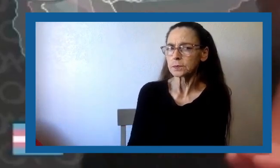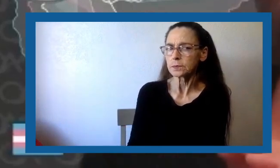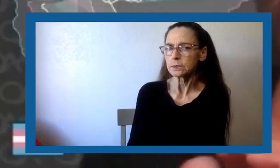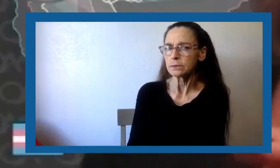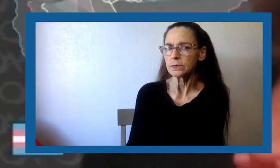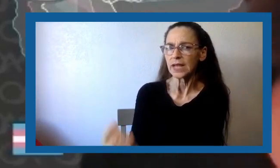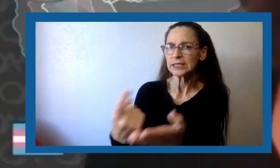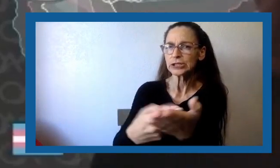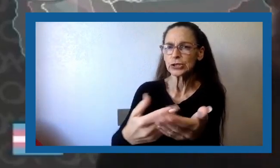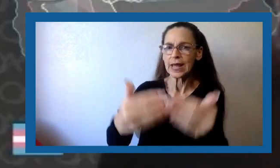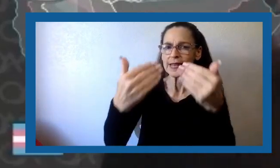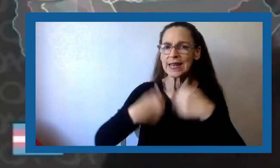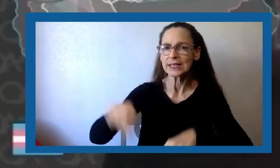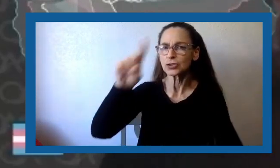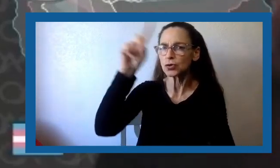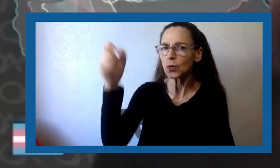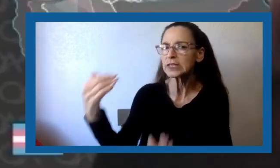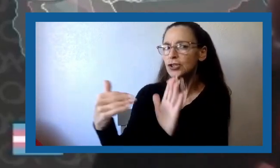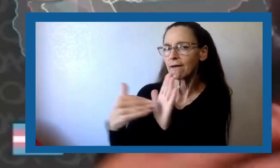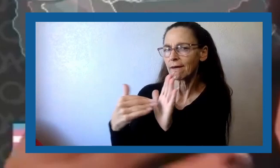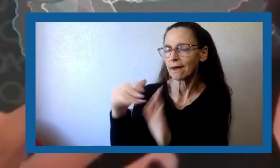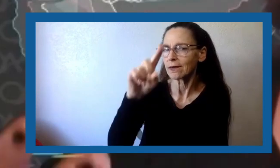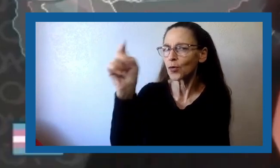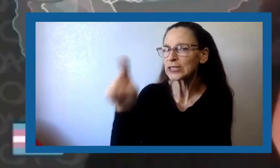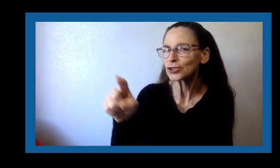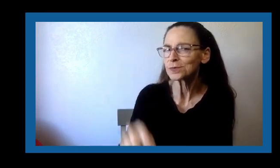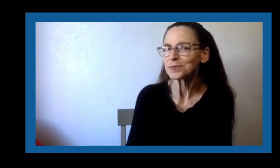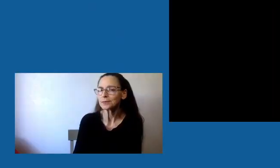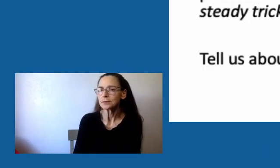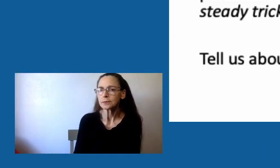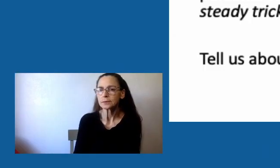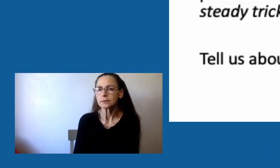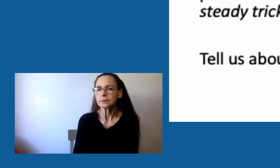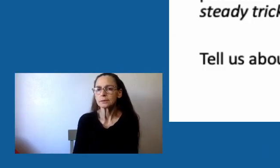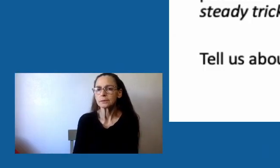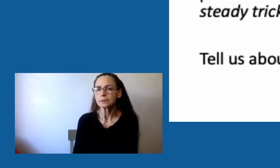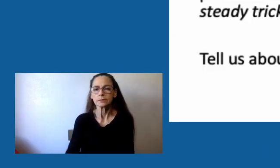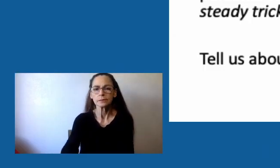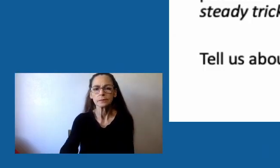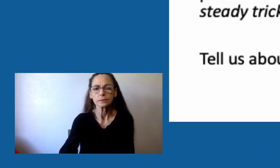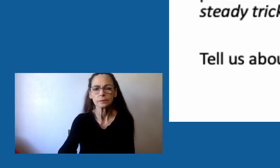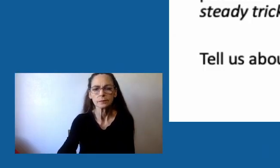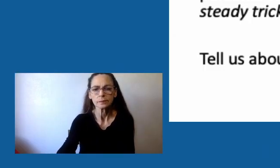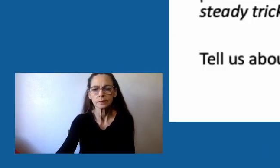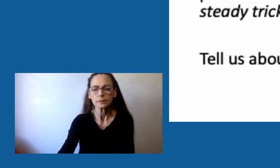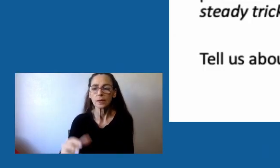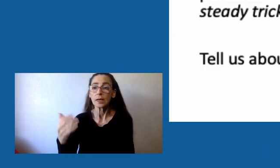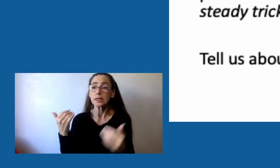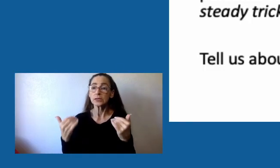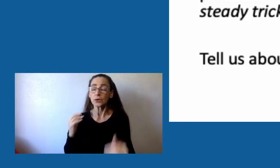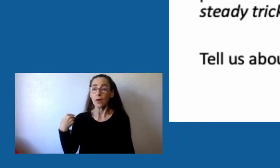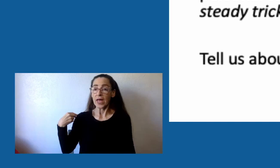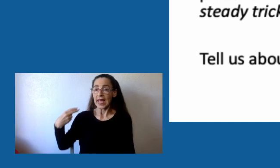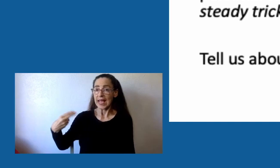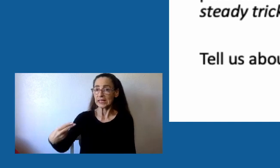Let's go to our next question. Again, I want to move us a little bit forward in our trans history timeline. So as I